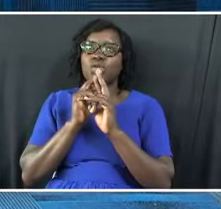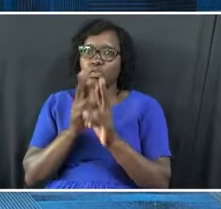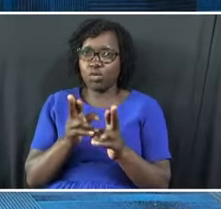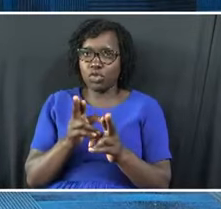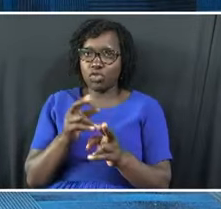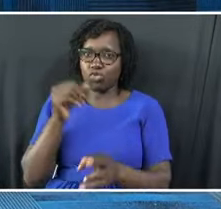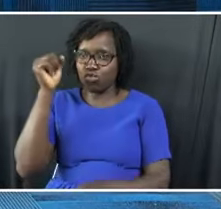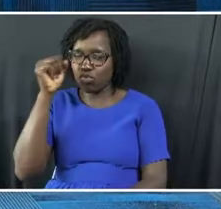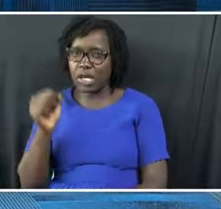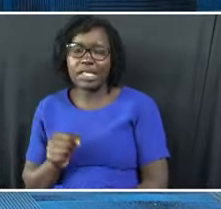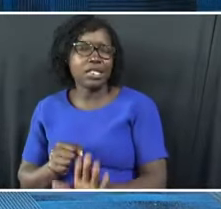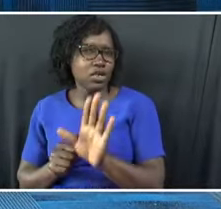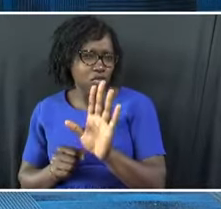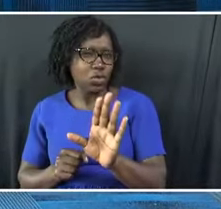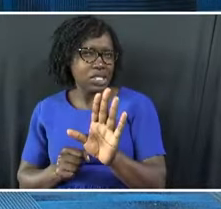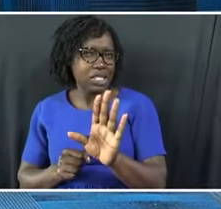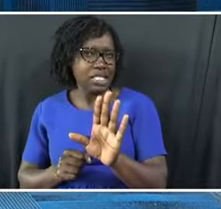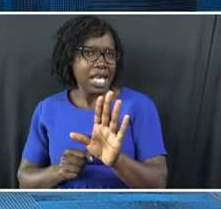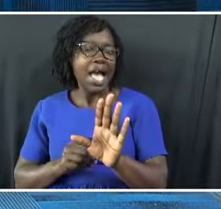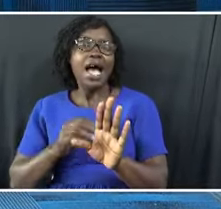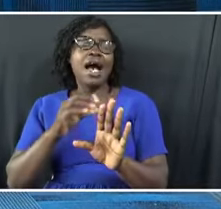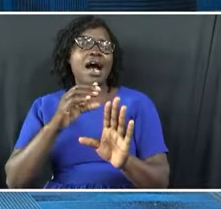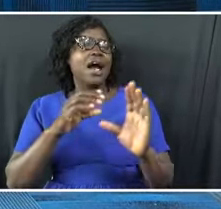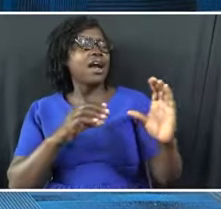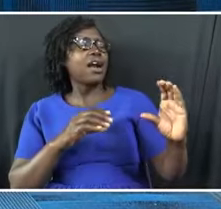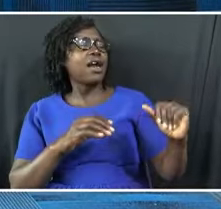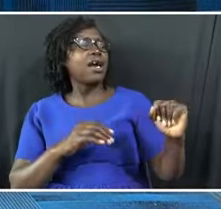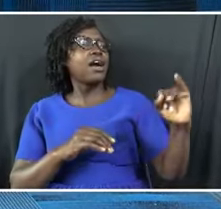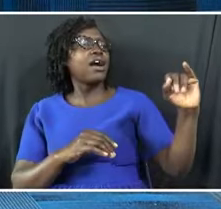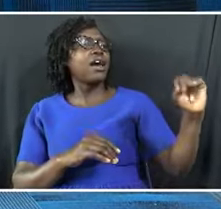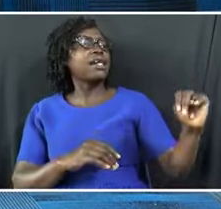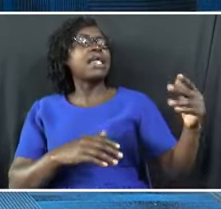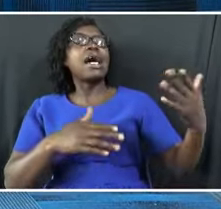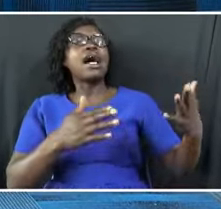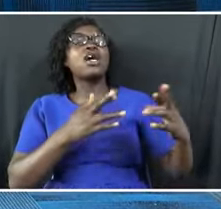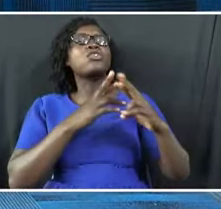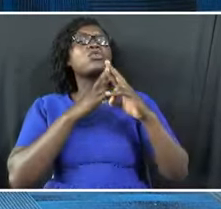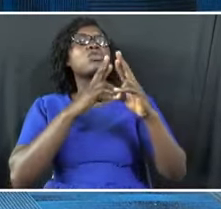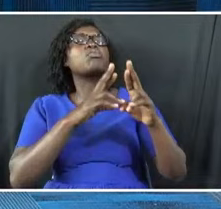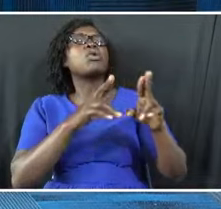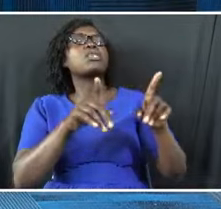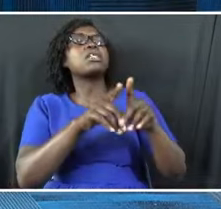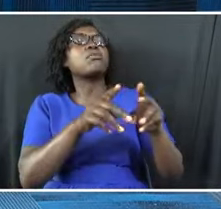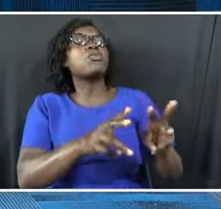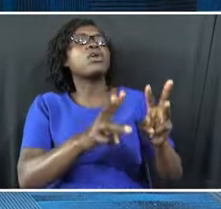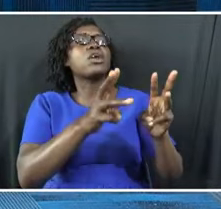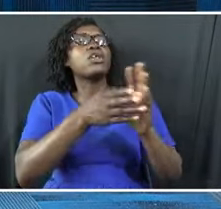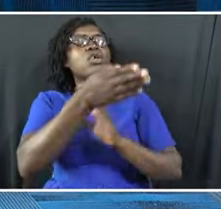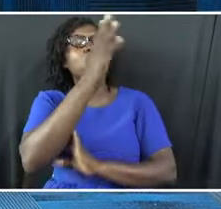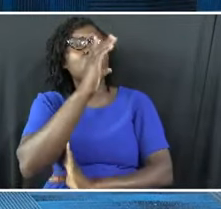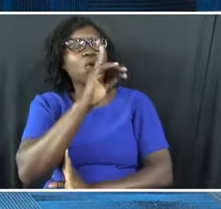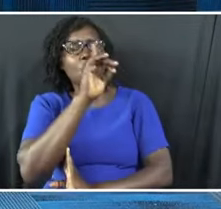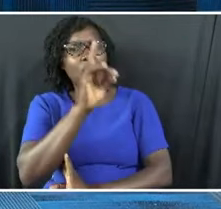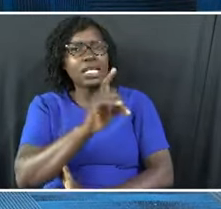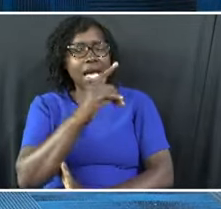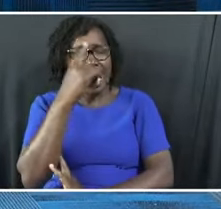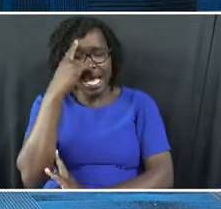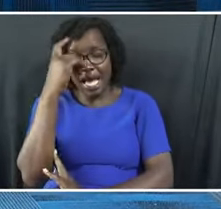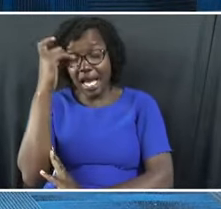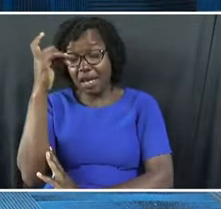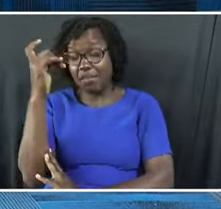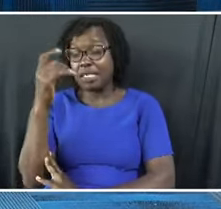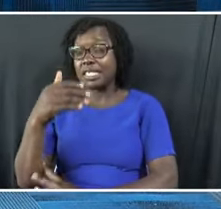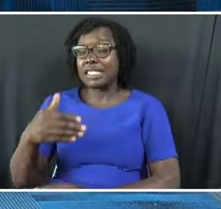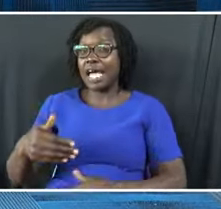your elderly. Cain, how dare do you respond such to God? I want to imagine that it's a